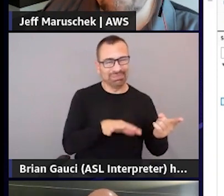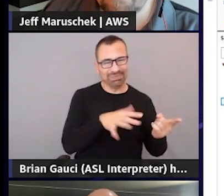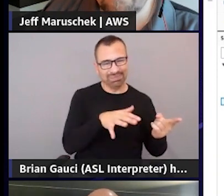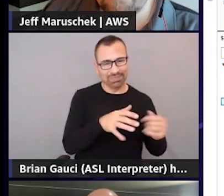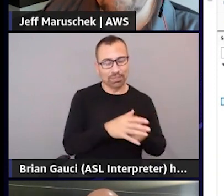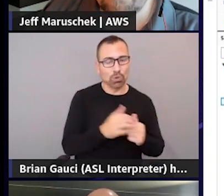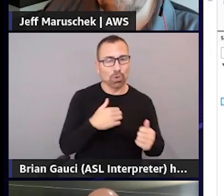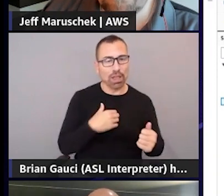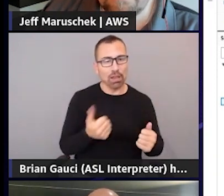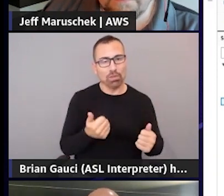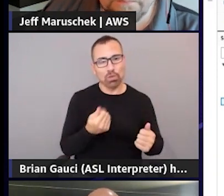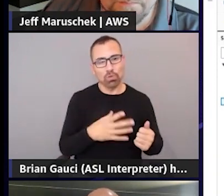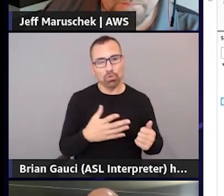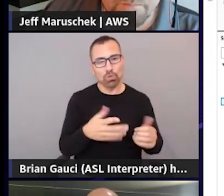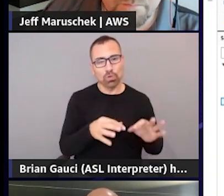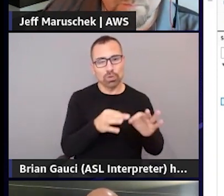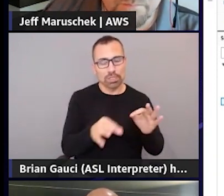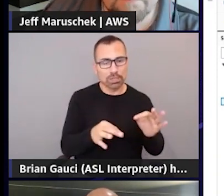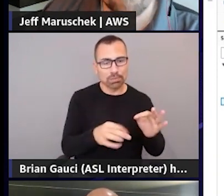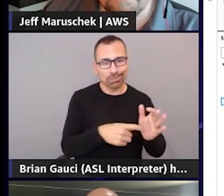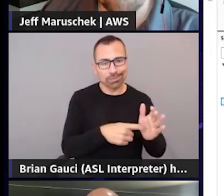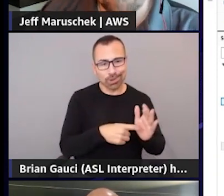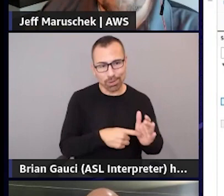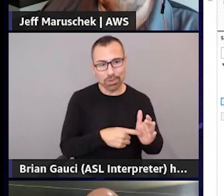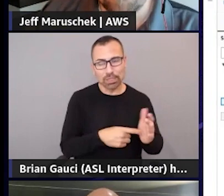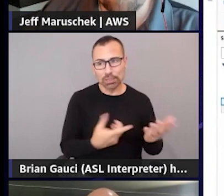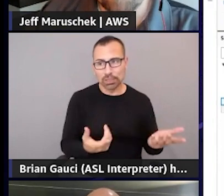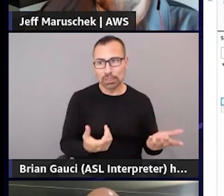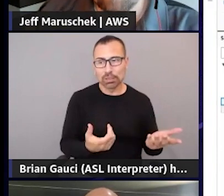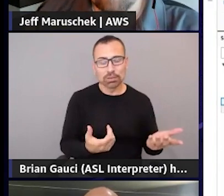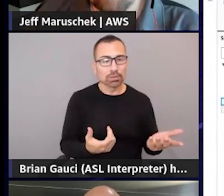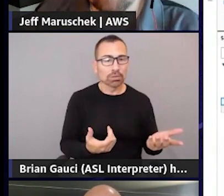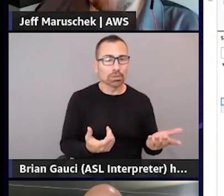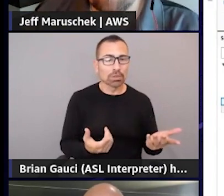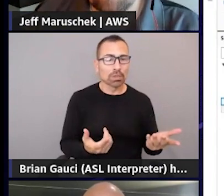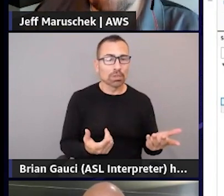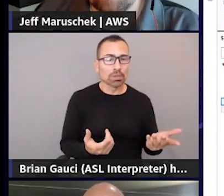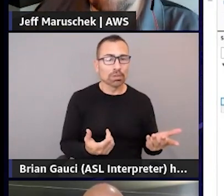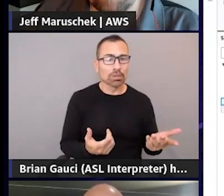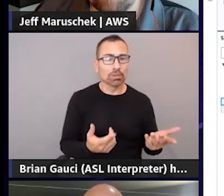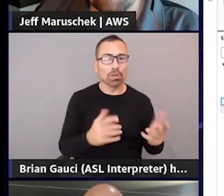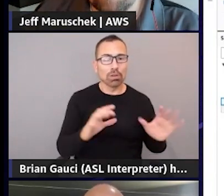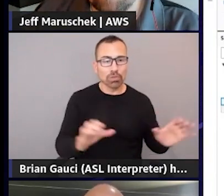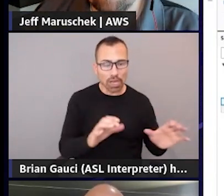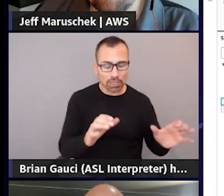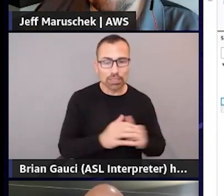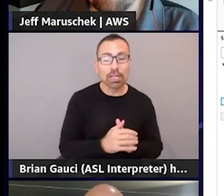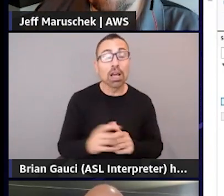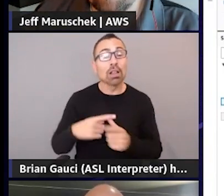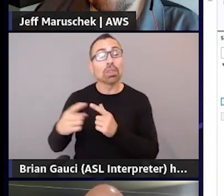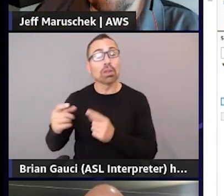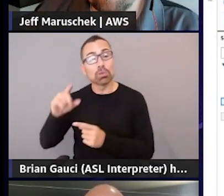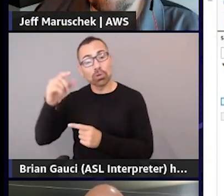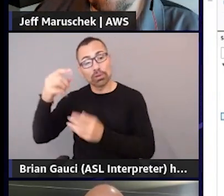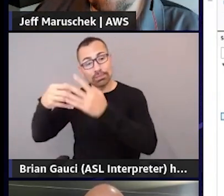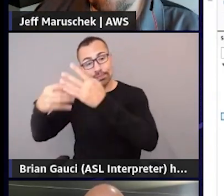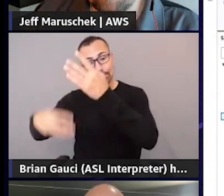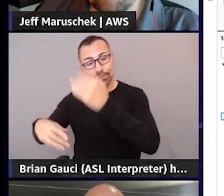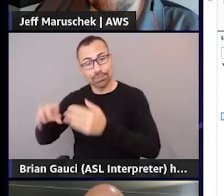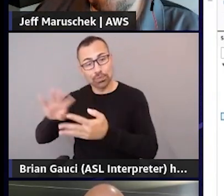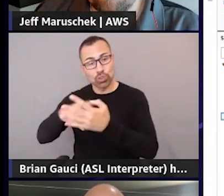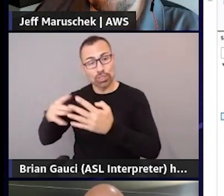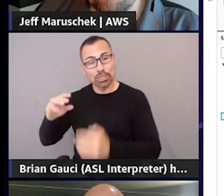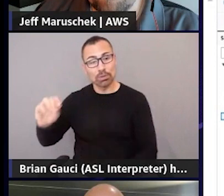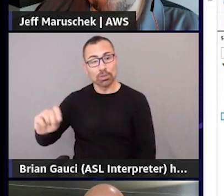couple simple actions needed to be done, and then we go down into the tables, and we can